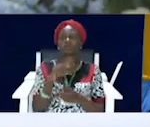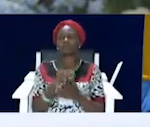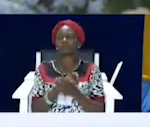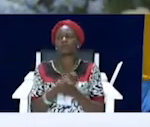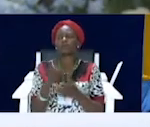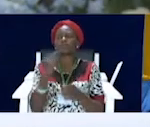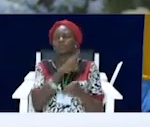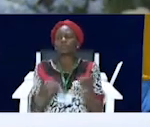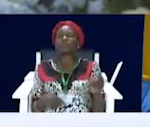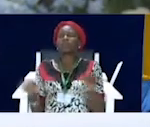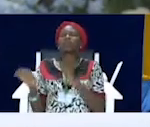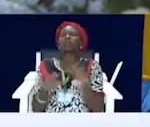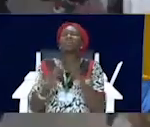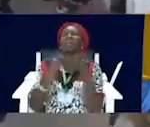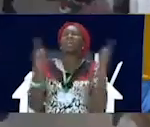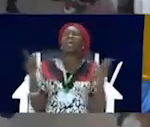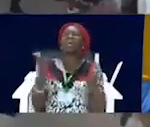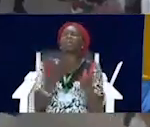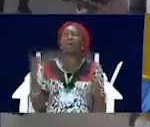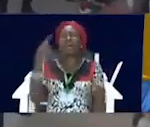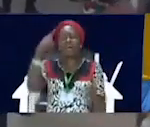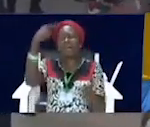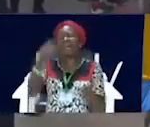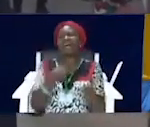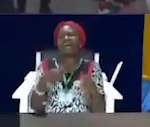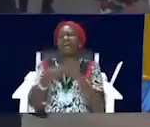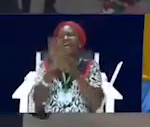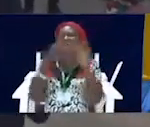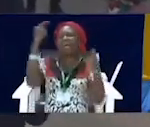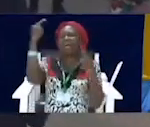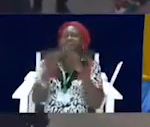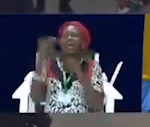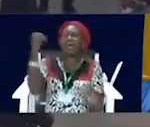the Lord has done great things for me.